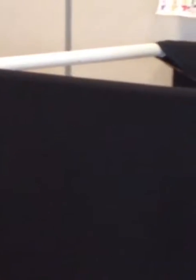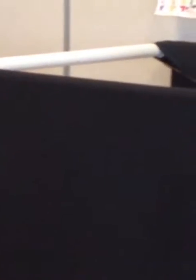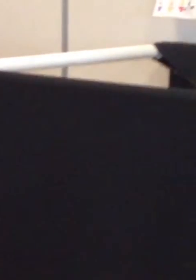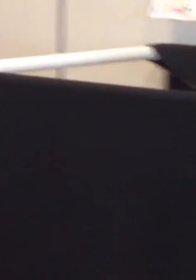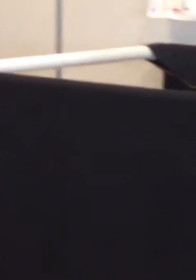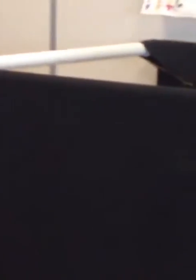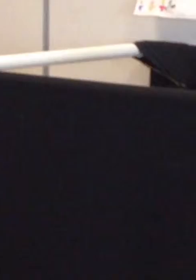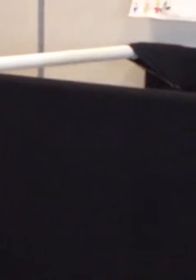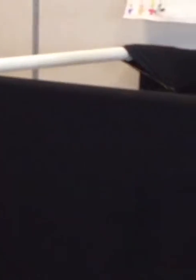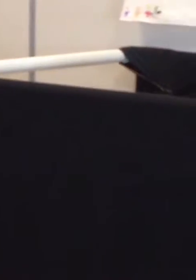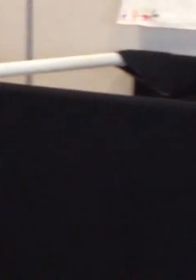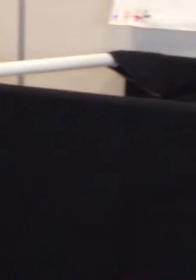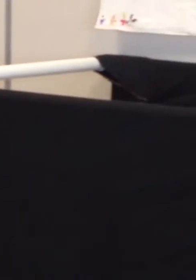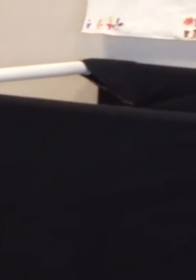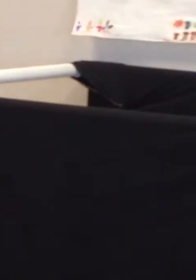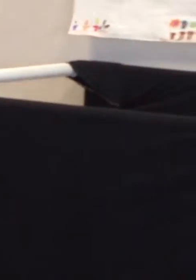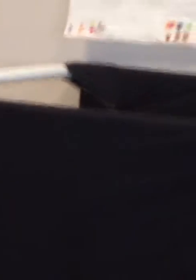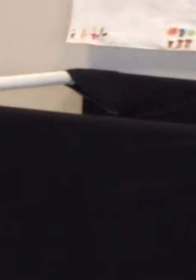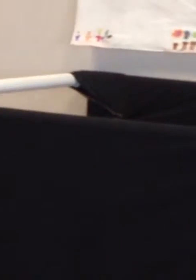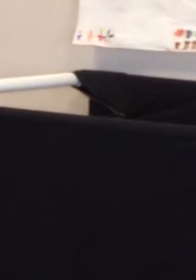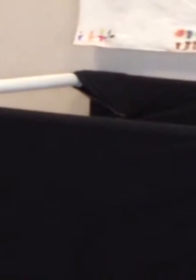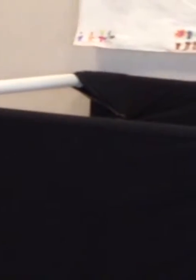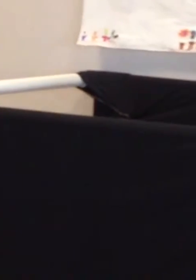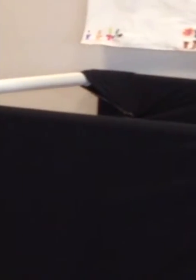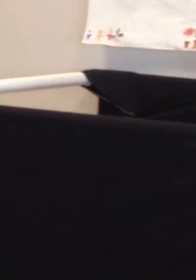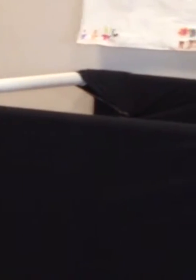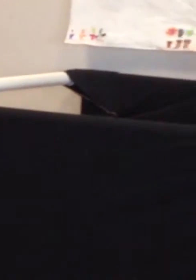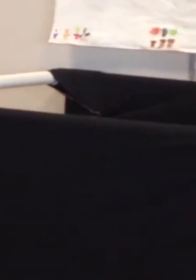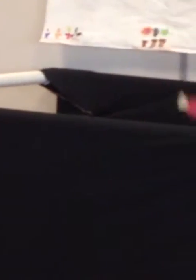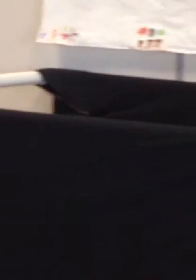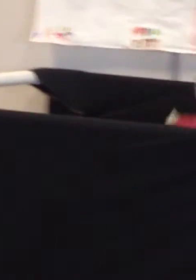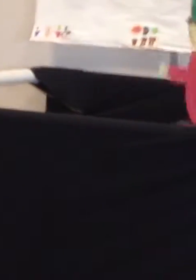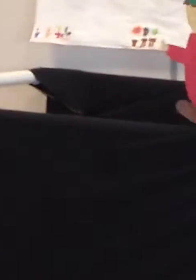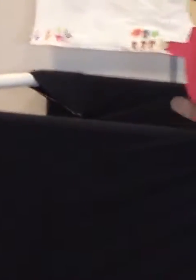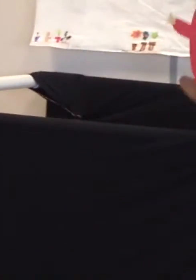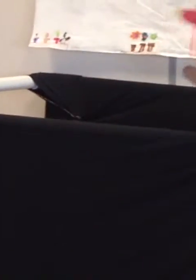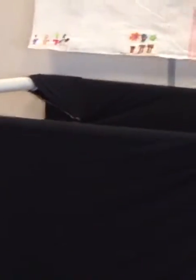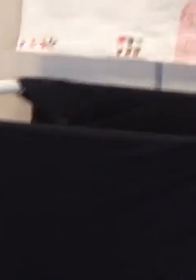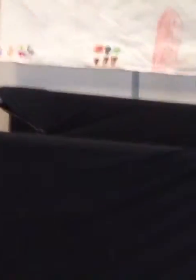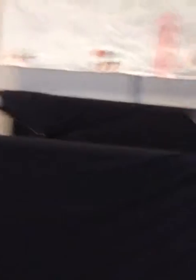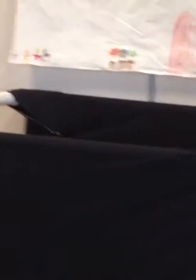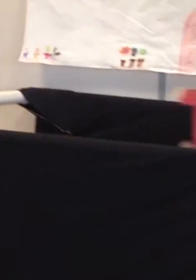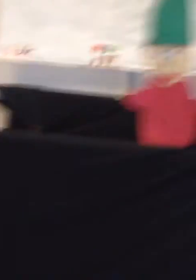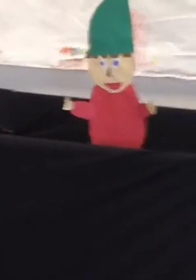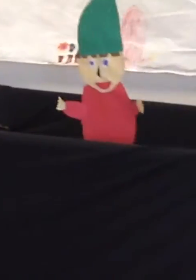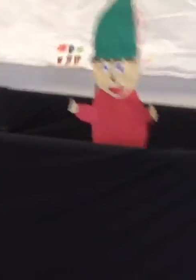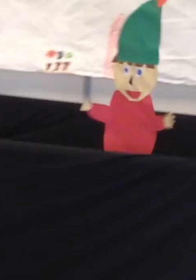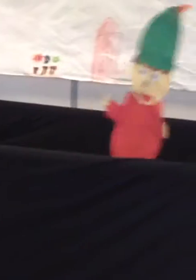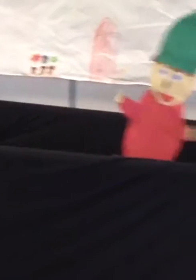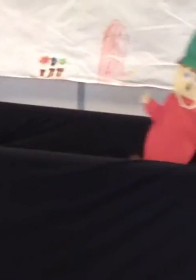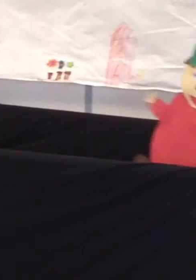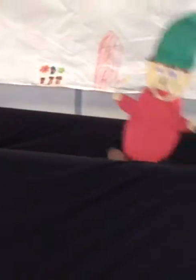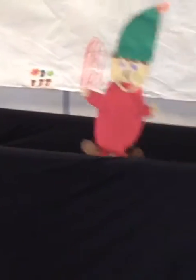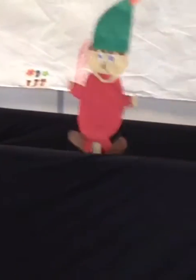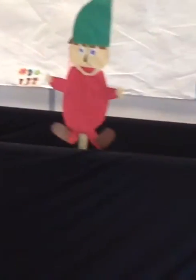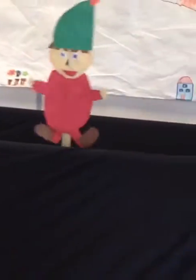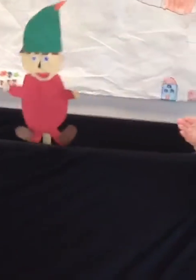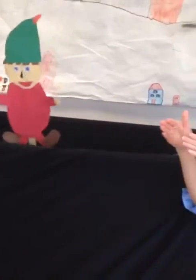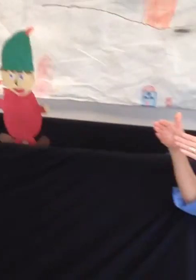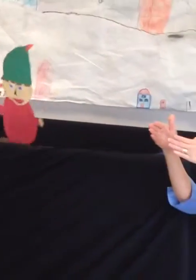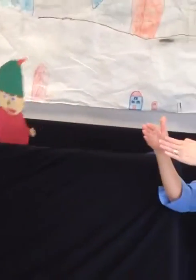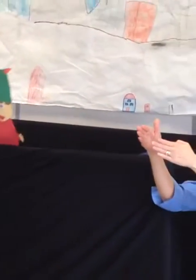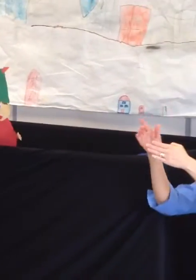the window and climb up. When he climbed up the beanstalk, he saw a row of clouds, and he